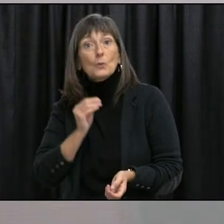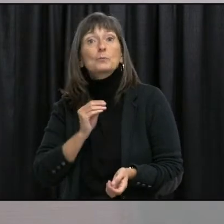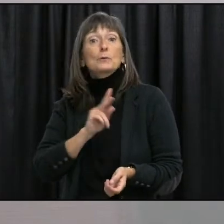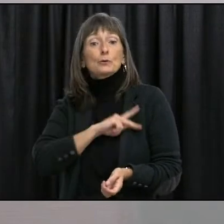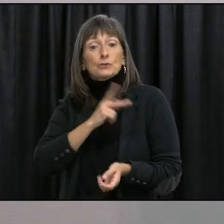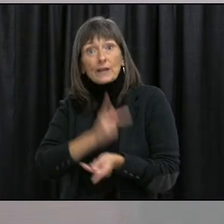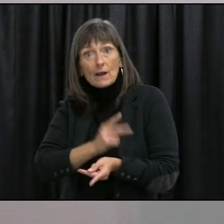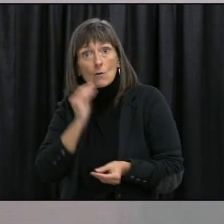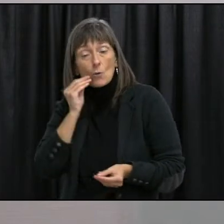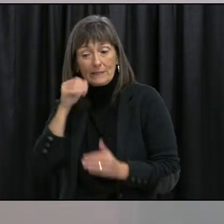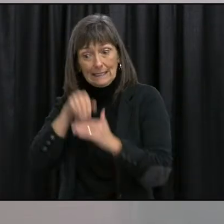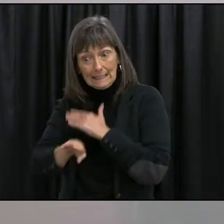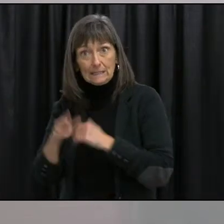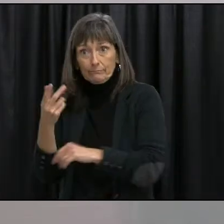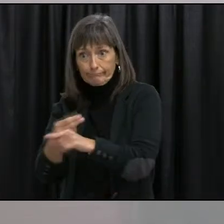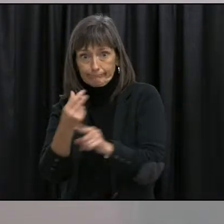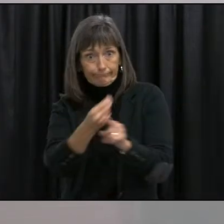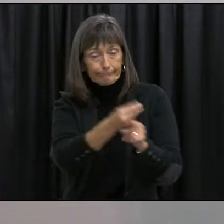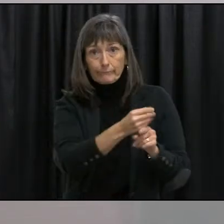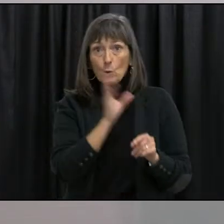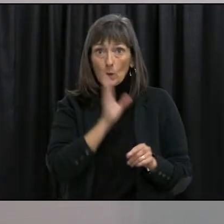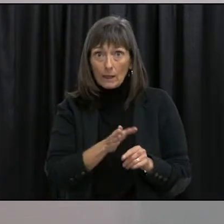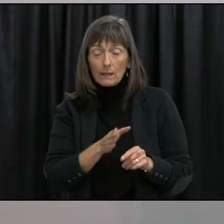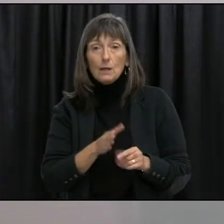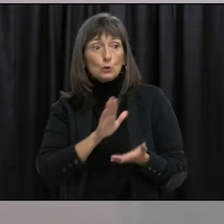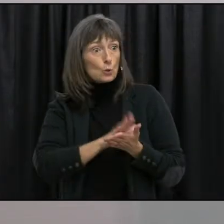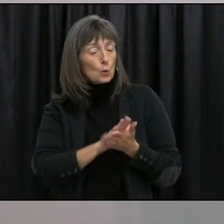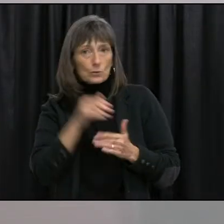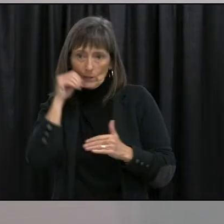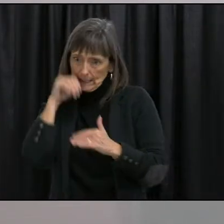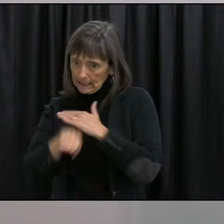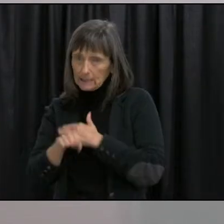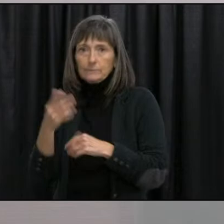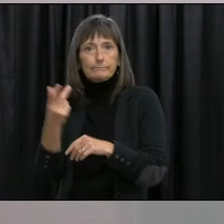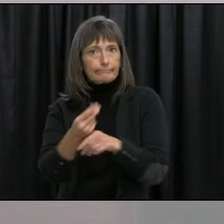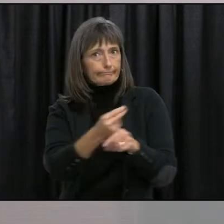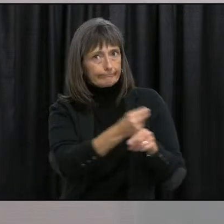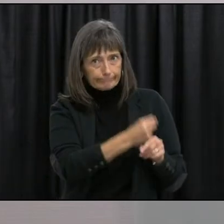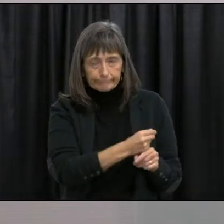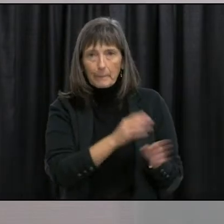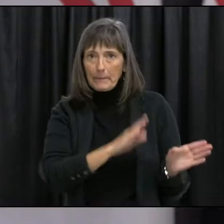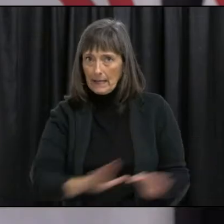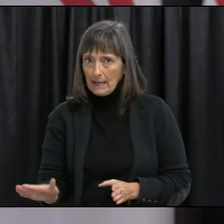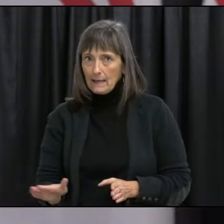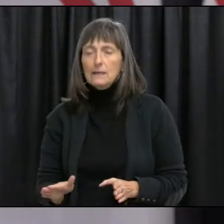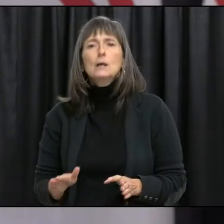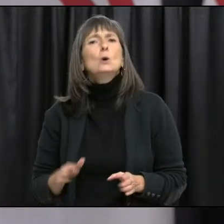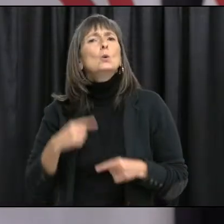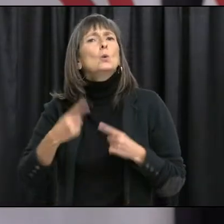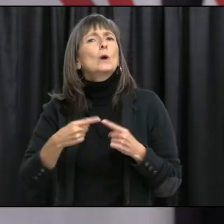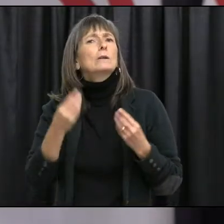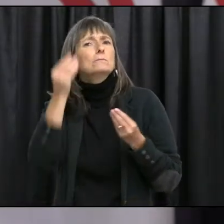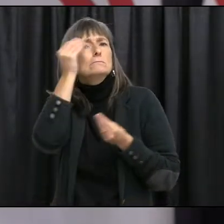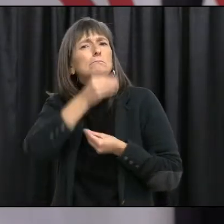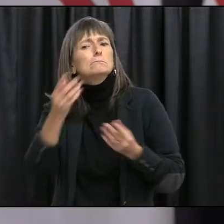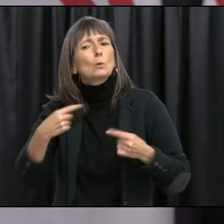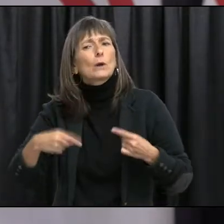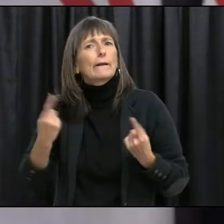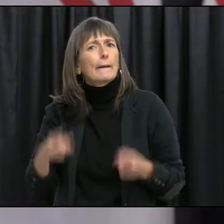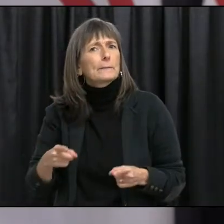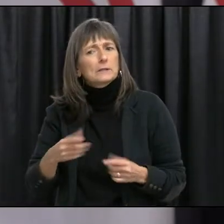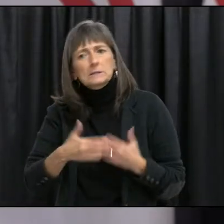update on the government's preparations to roll that out, and when can we expect more information? Certainly. I have